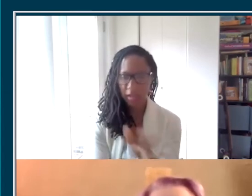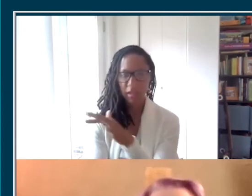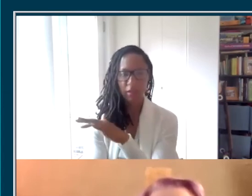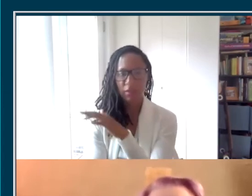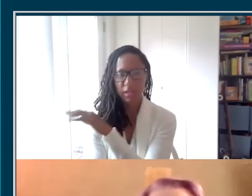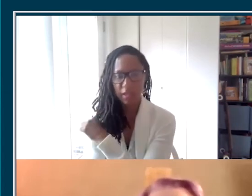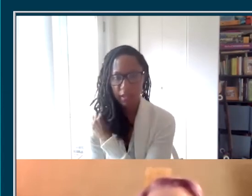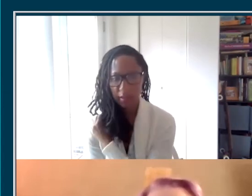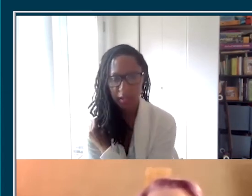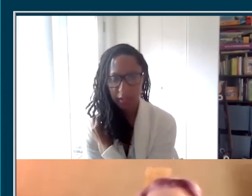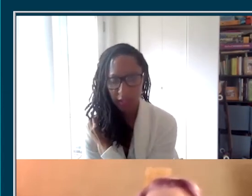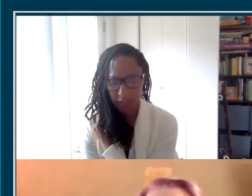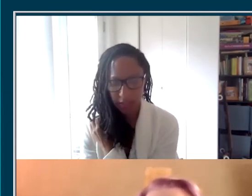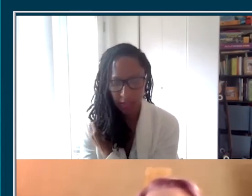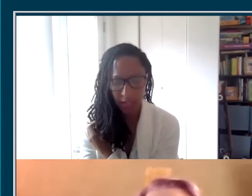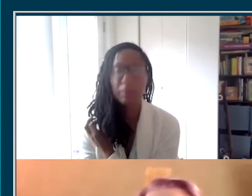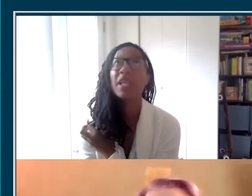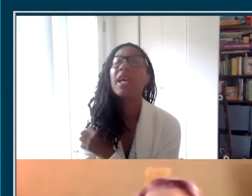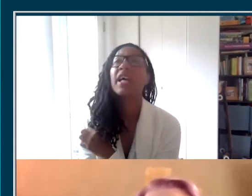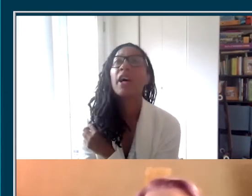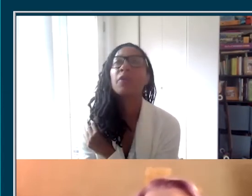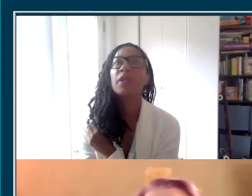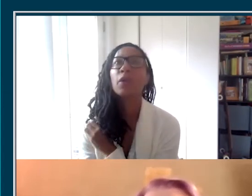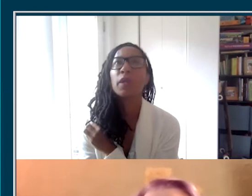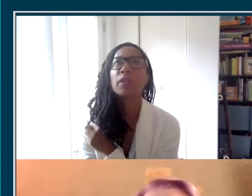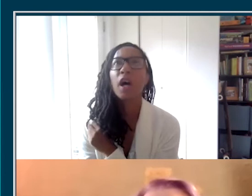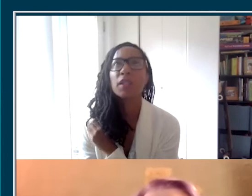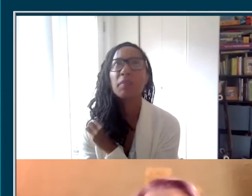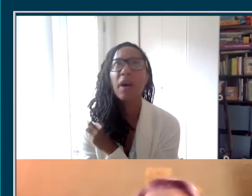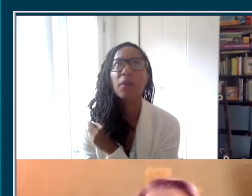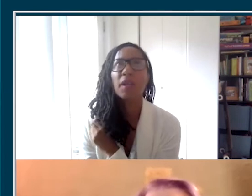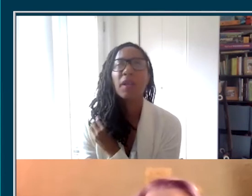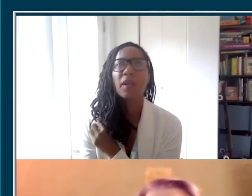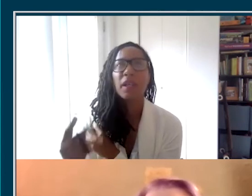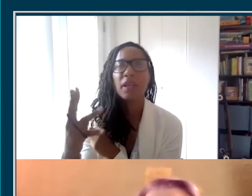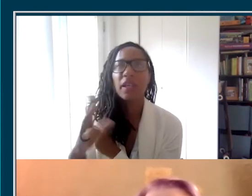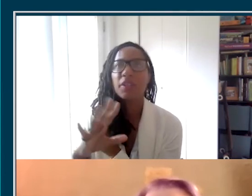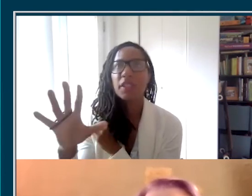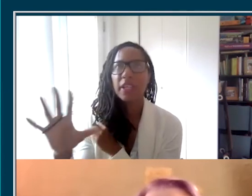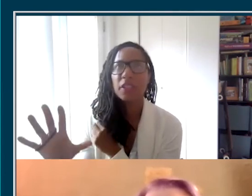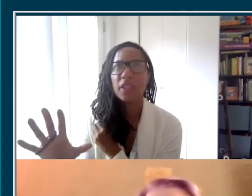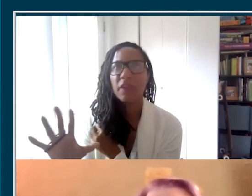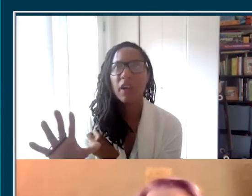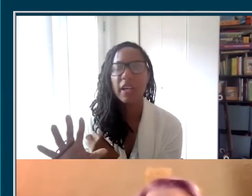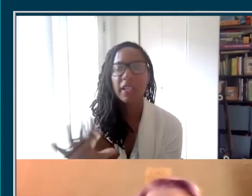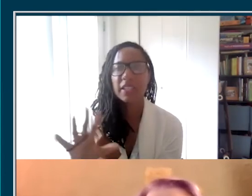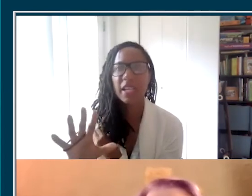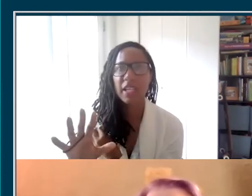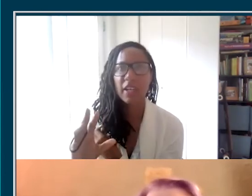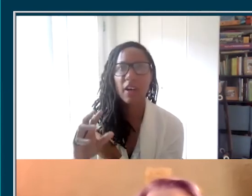and it's just as Audre Lorde talks about, the intersections of